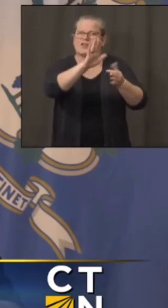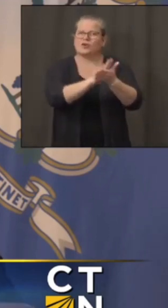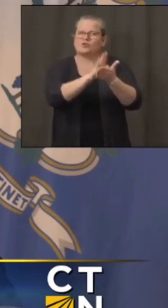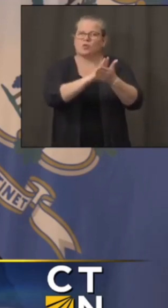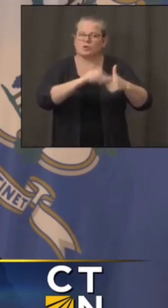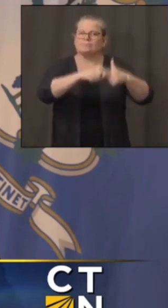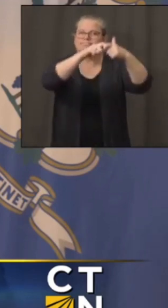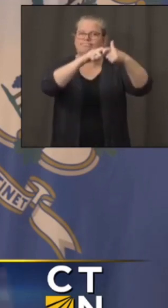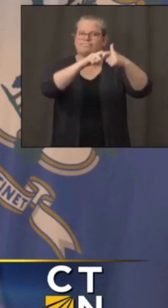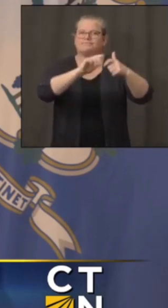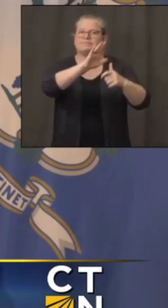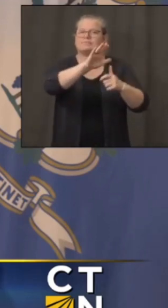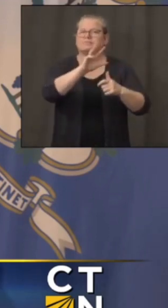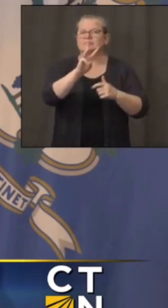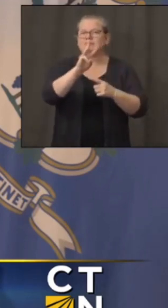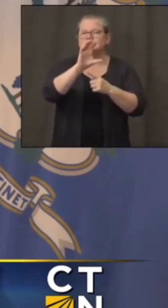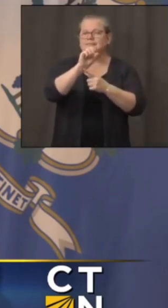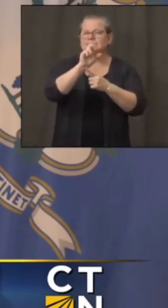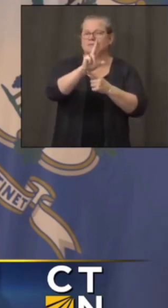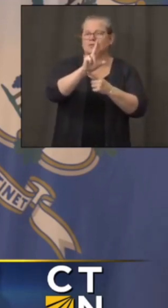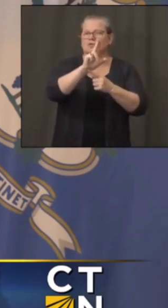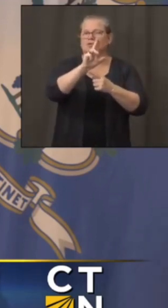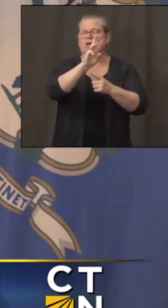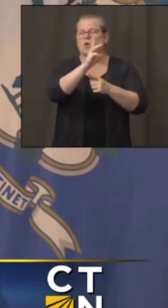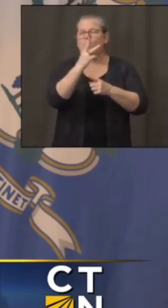Connecticut has learned how we can manage through this COVID